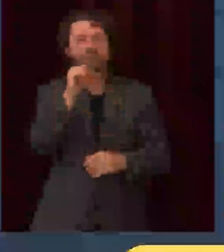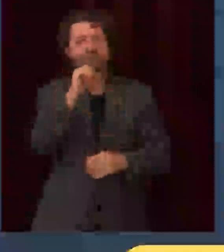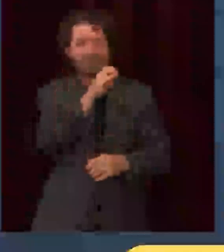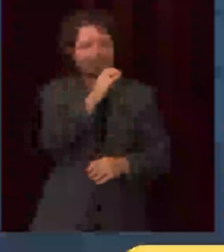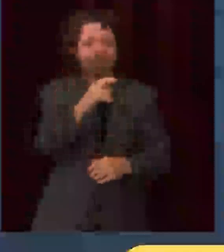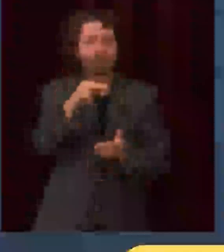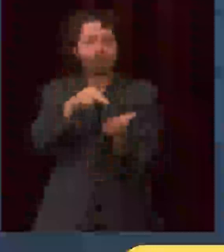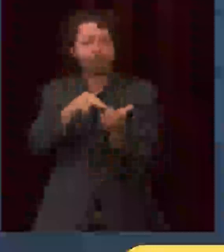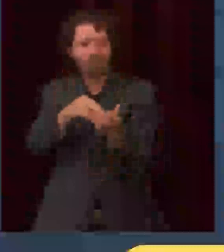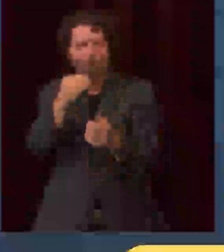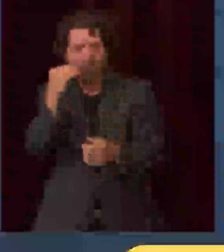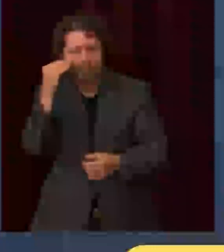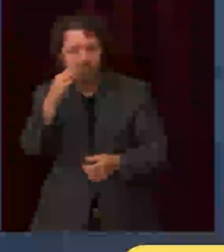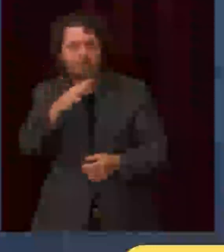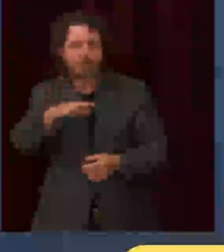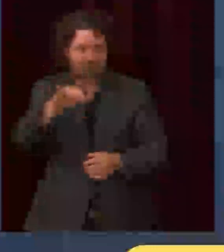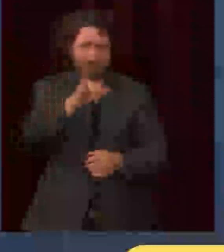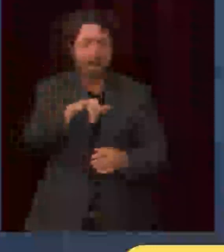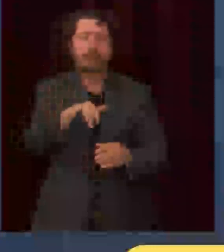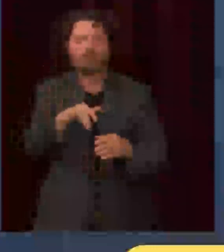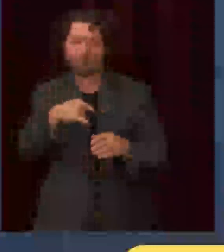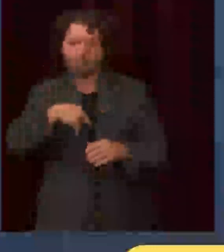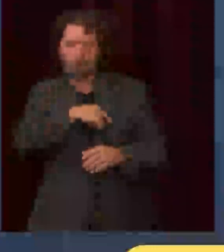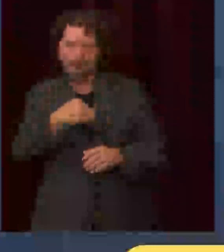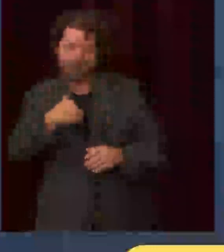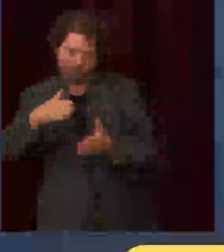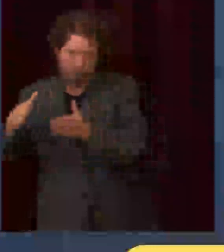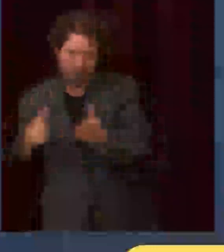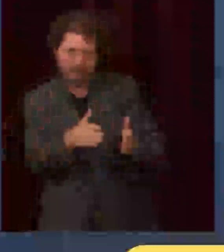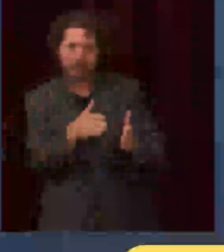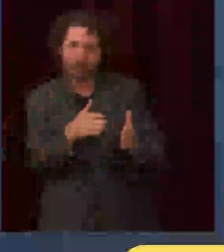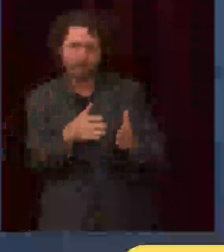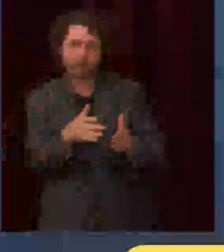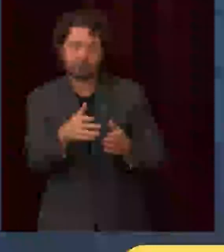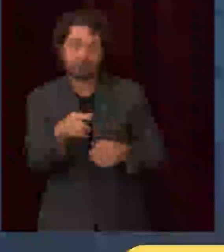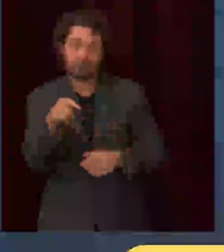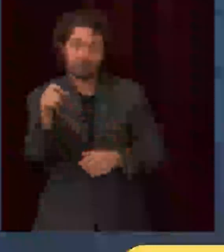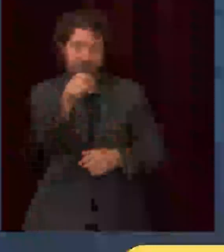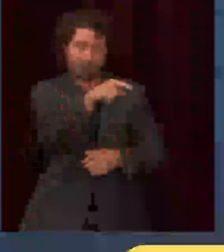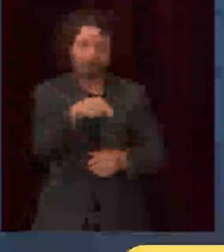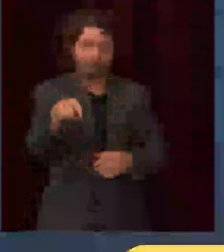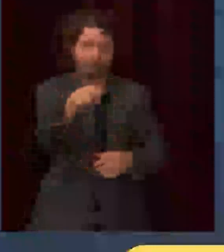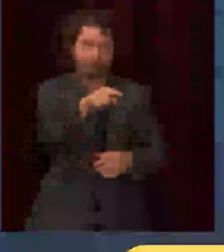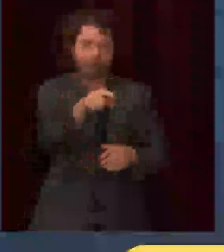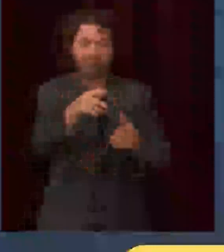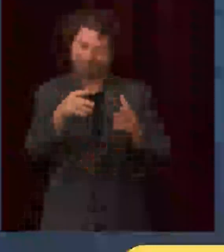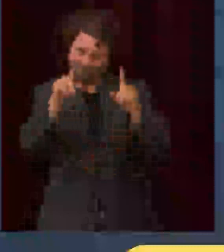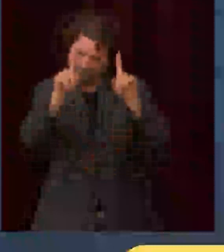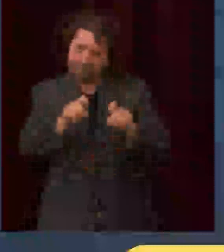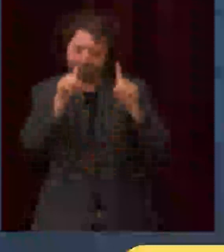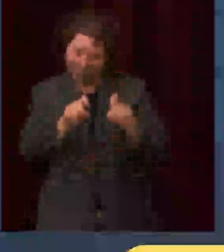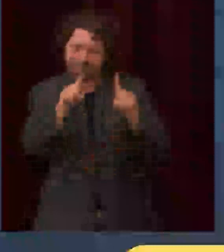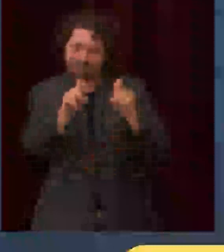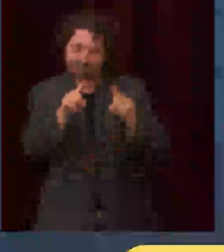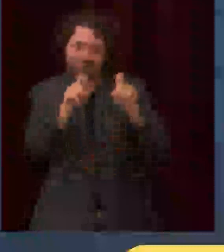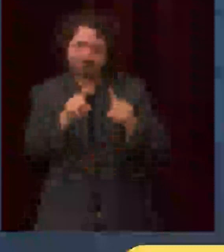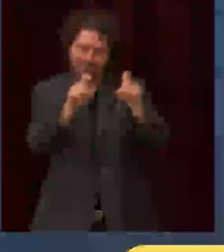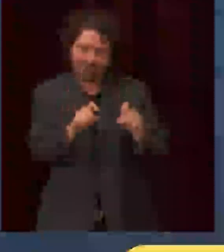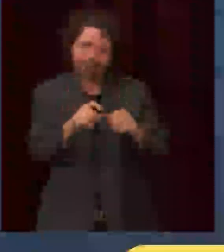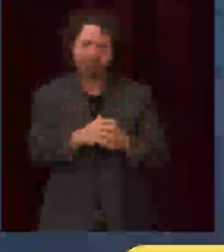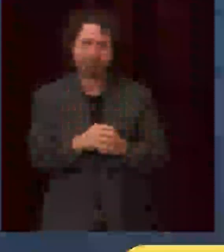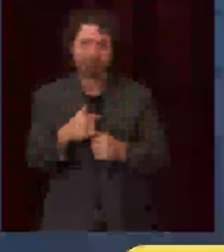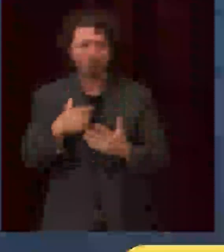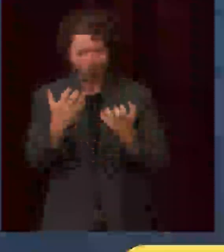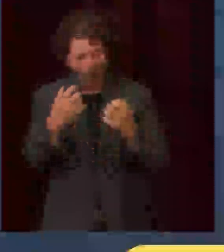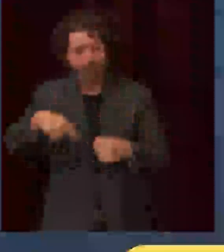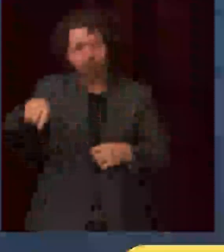former neighbors and I care a lot about them. We are only going to be able to stop this from getting into the broader neighborhoods of